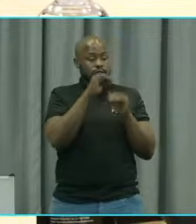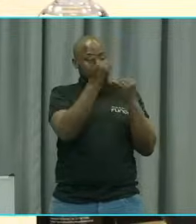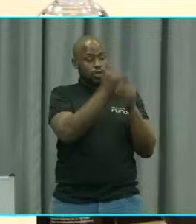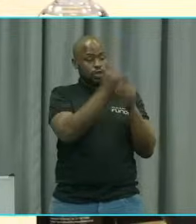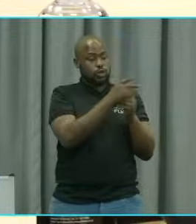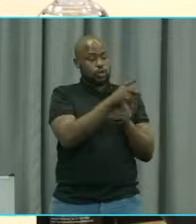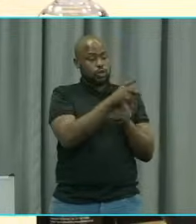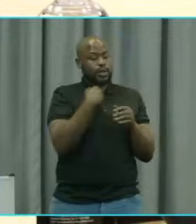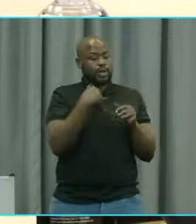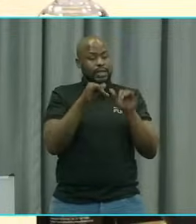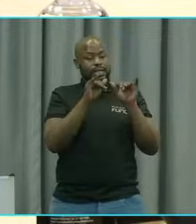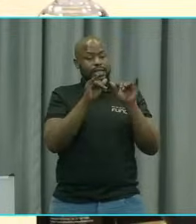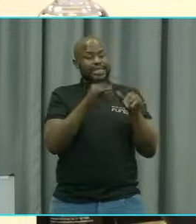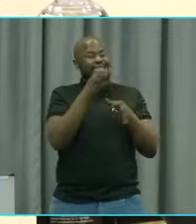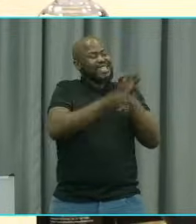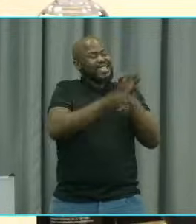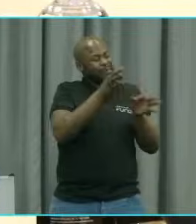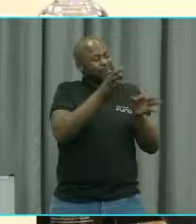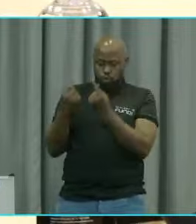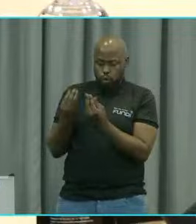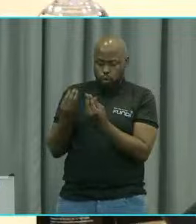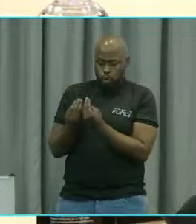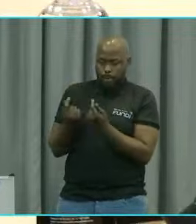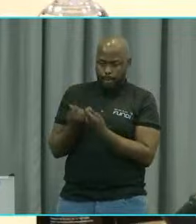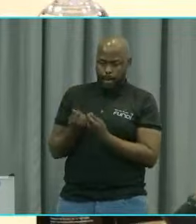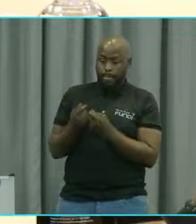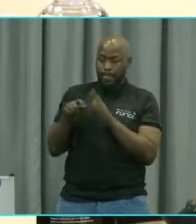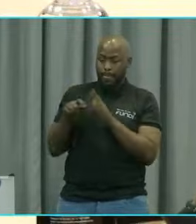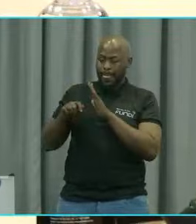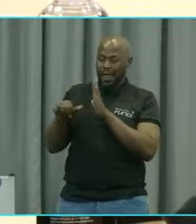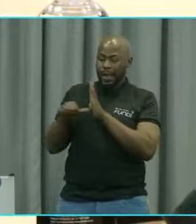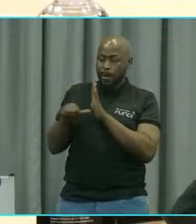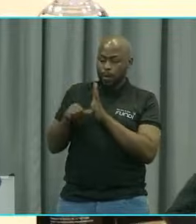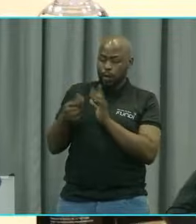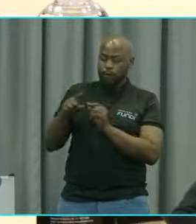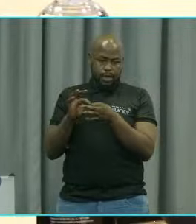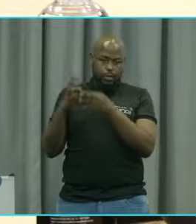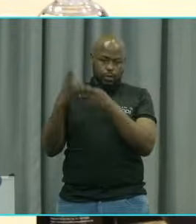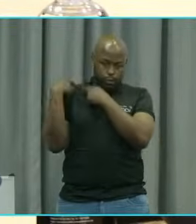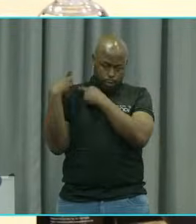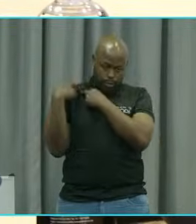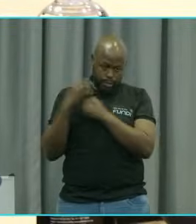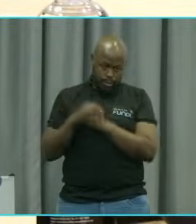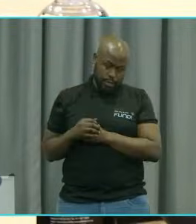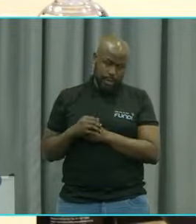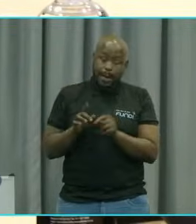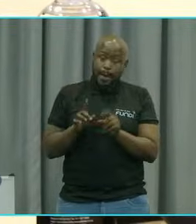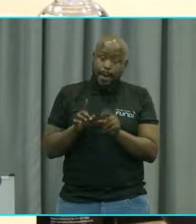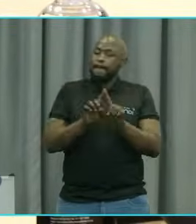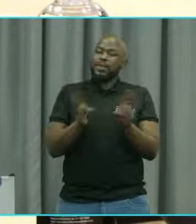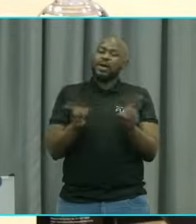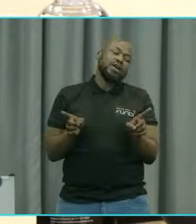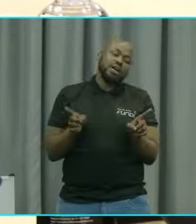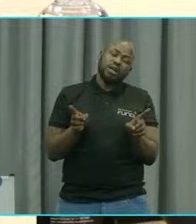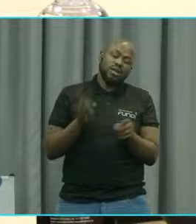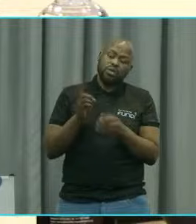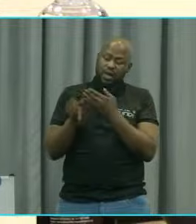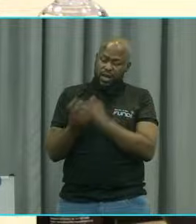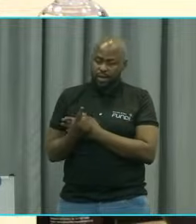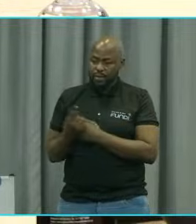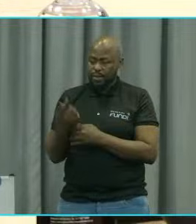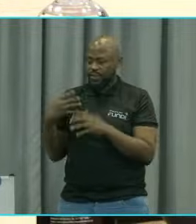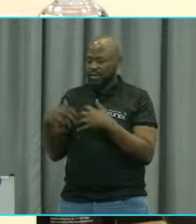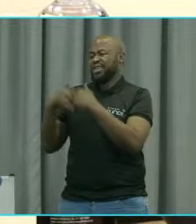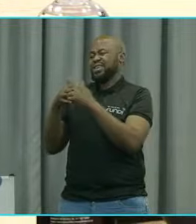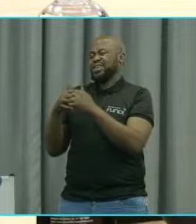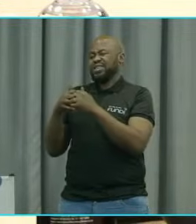the powers and responsibilities of provinces. In terms of social services, education, health. But then what then they do, they